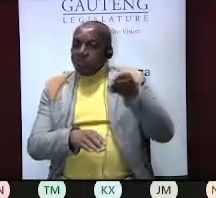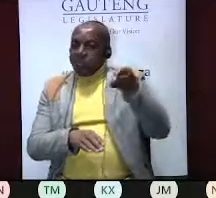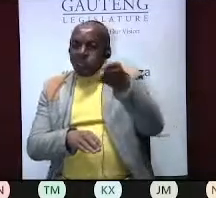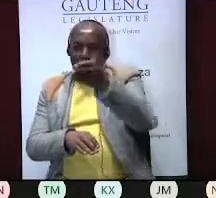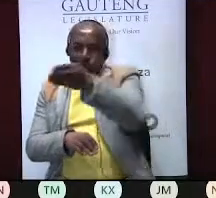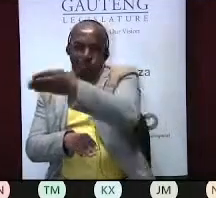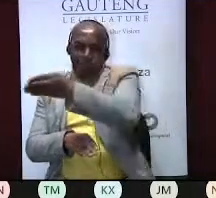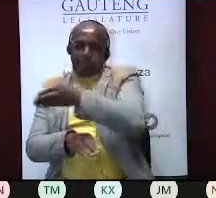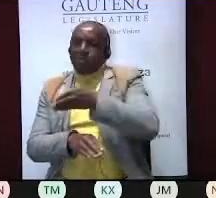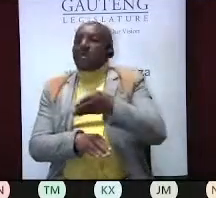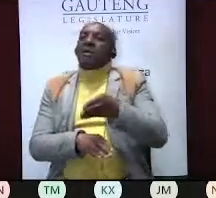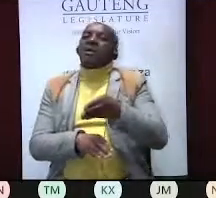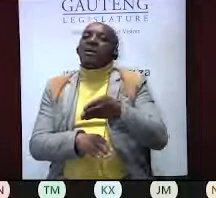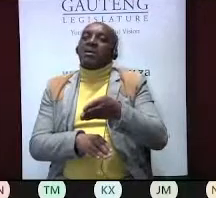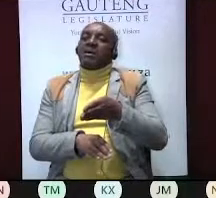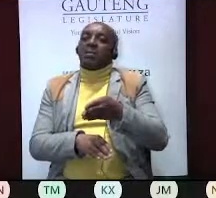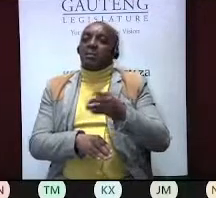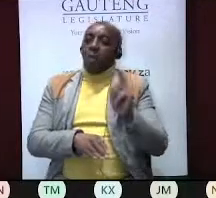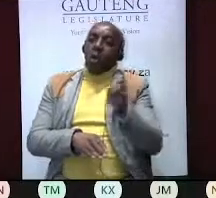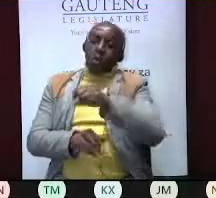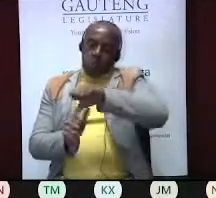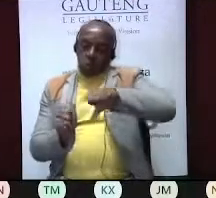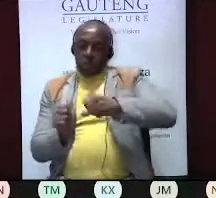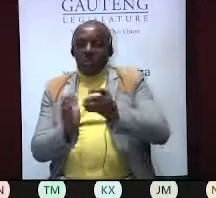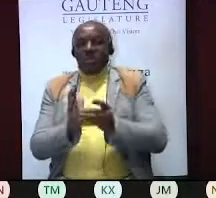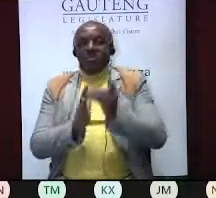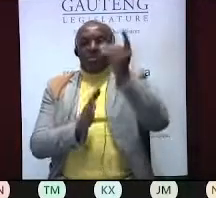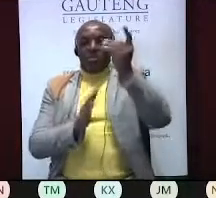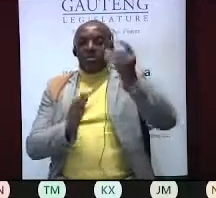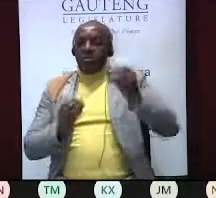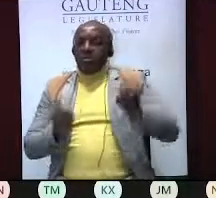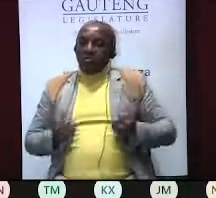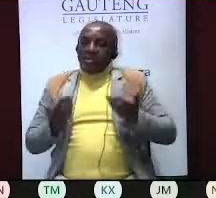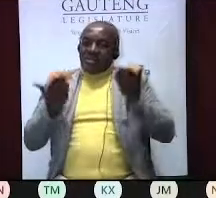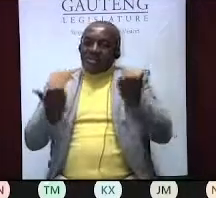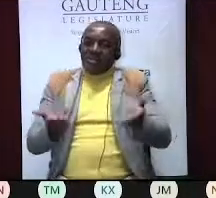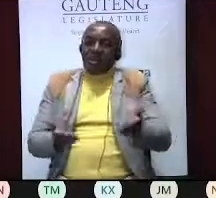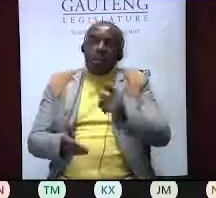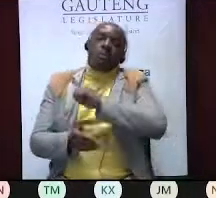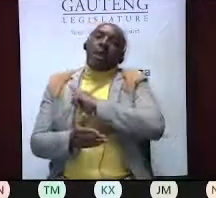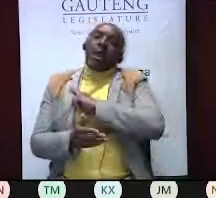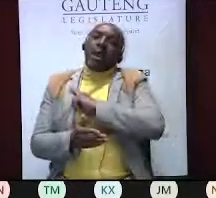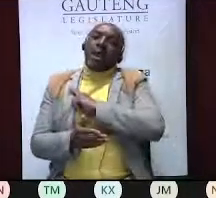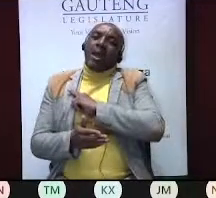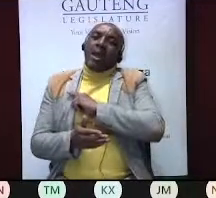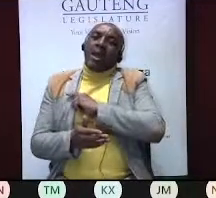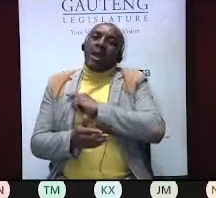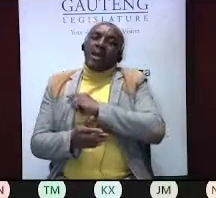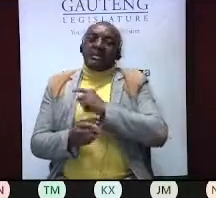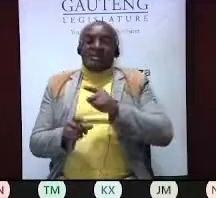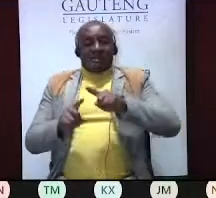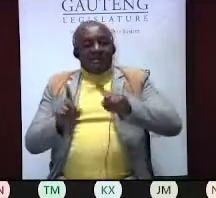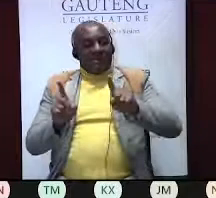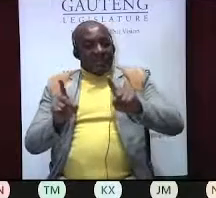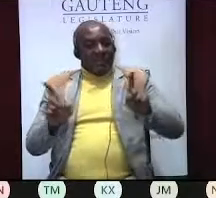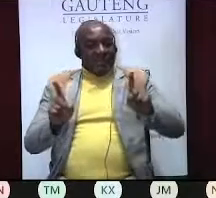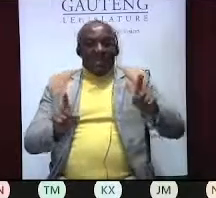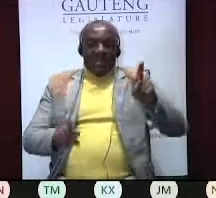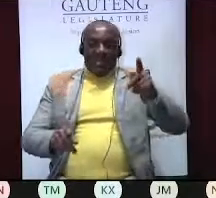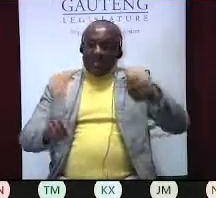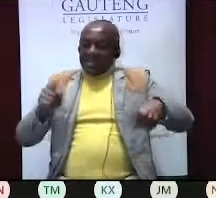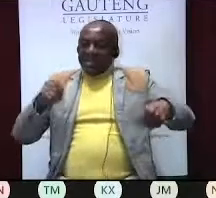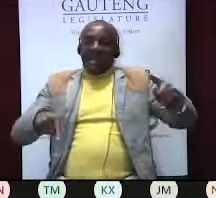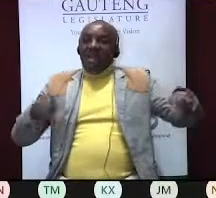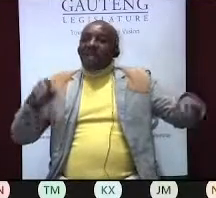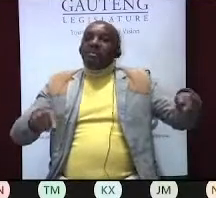of social development services because it's really different types of